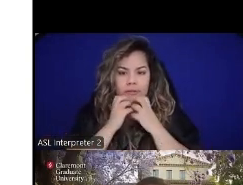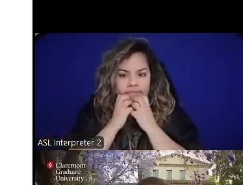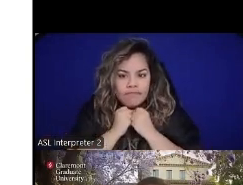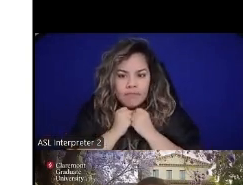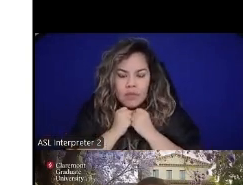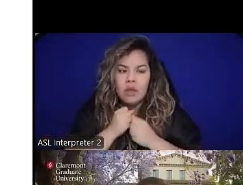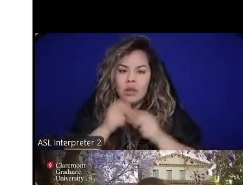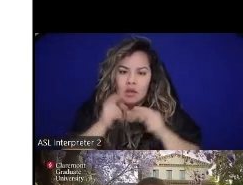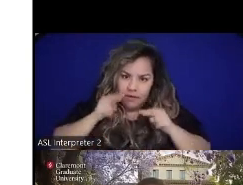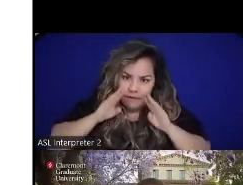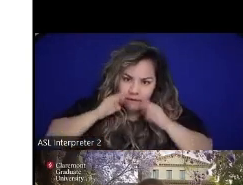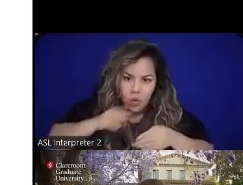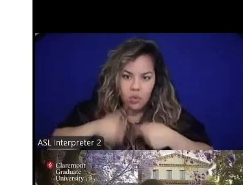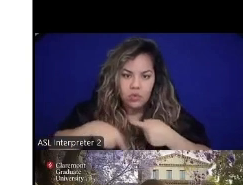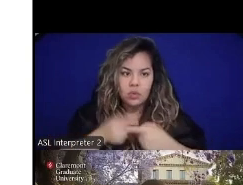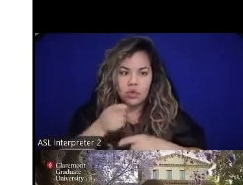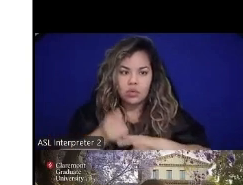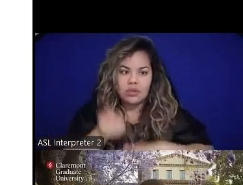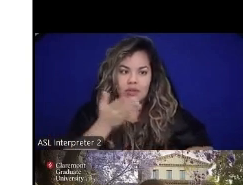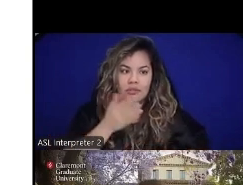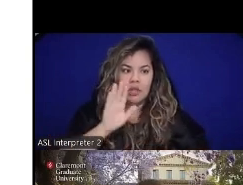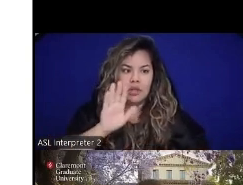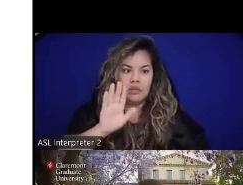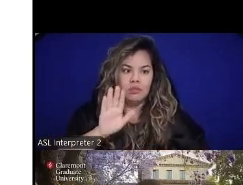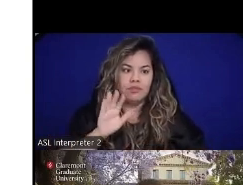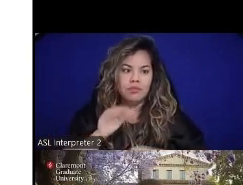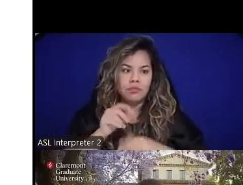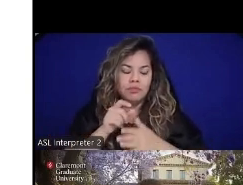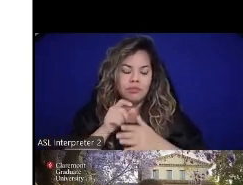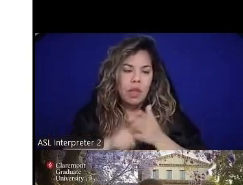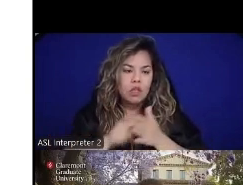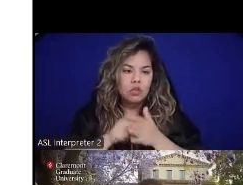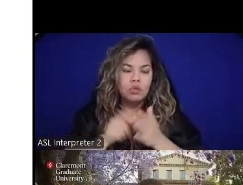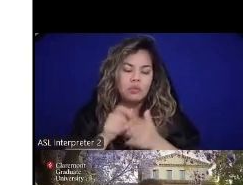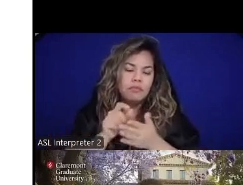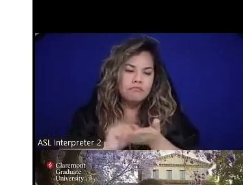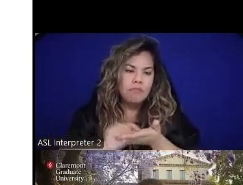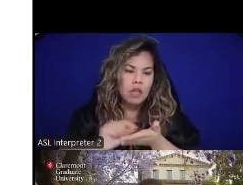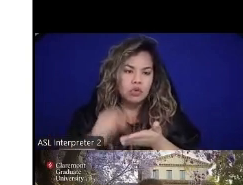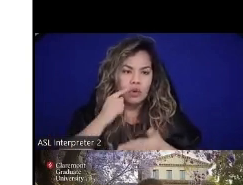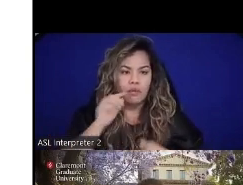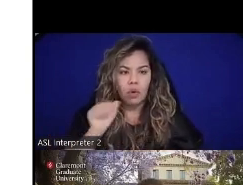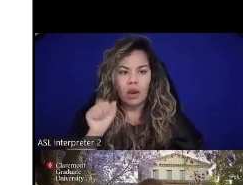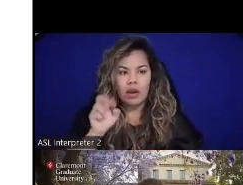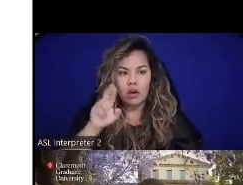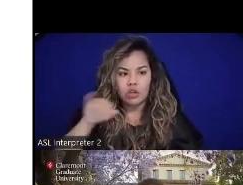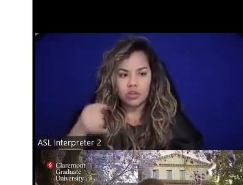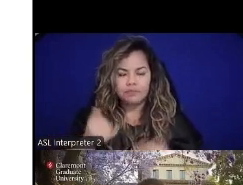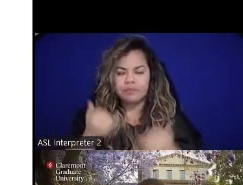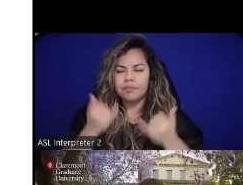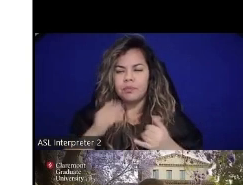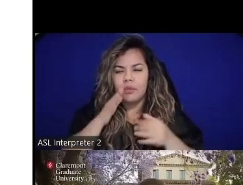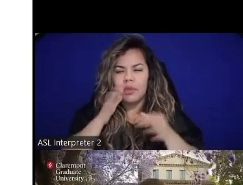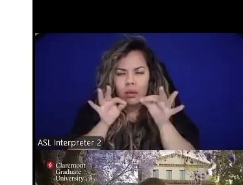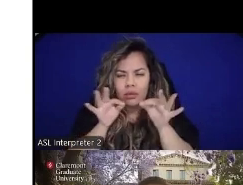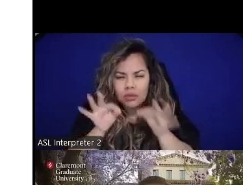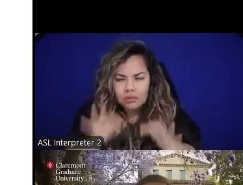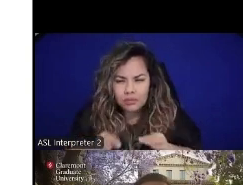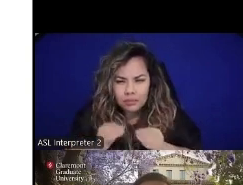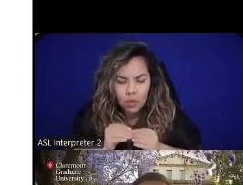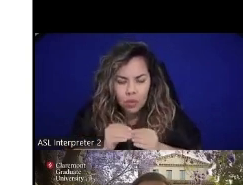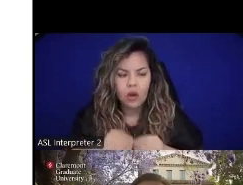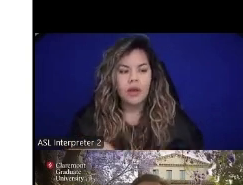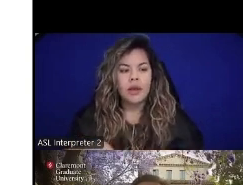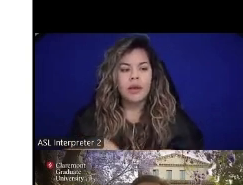for AERJ. To break that down a little bit more in terms of our aims and scope, we're looking for